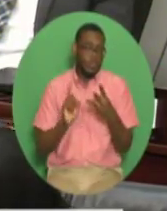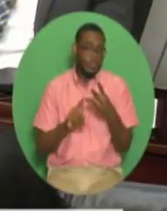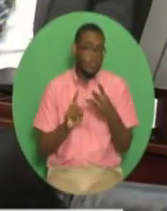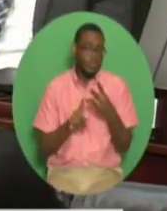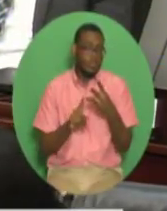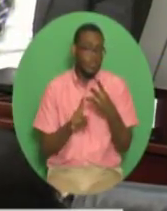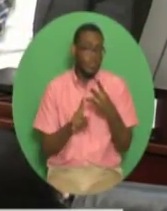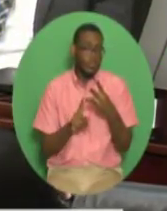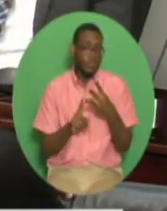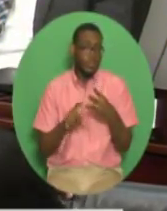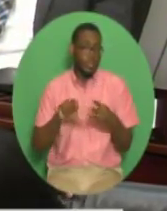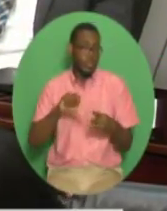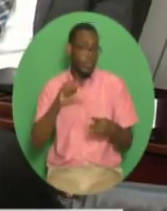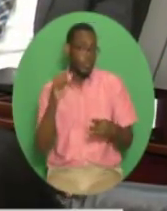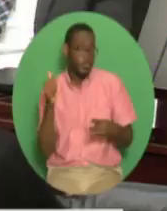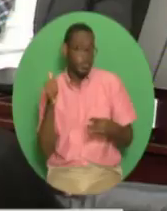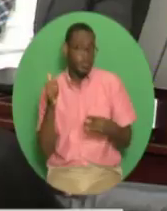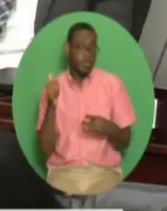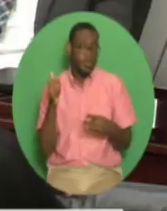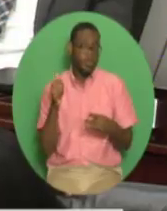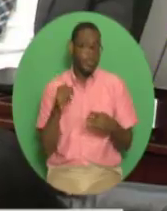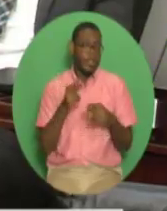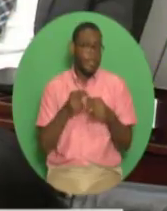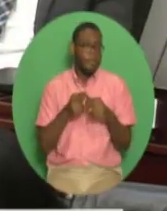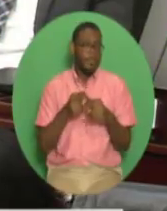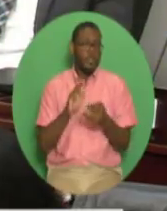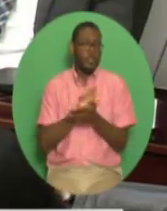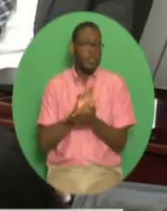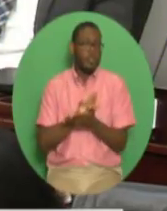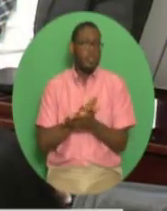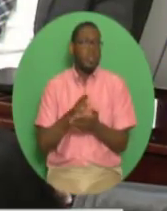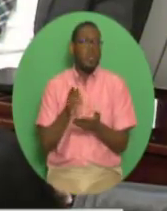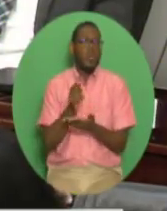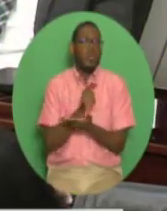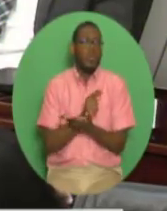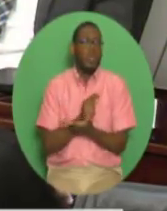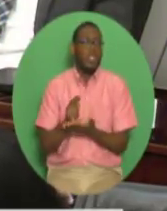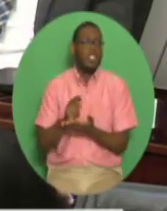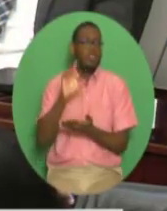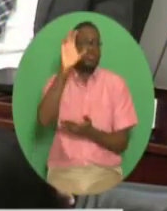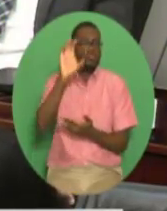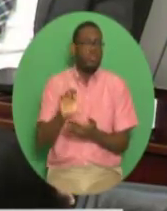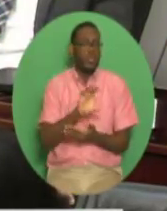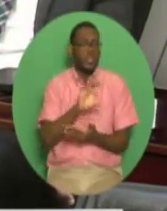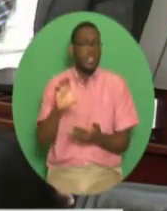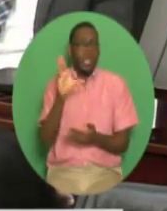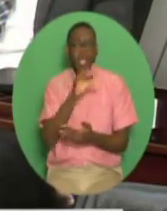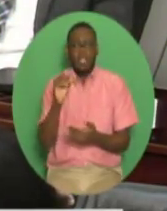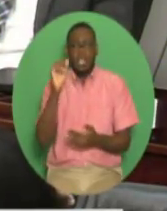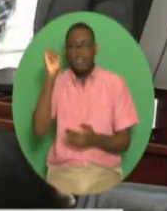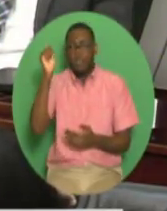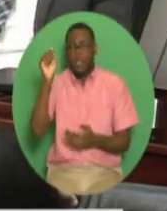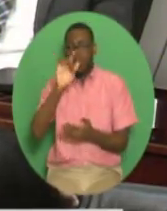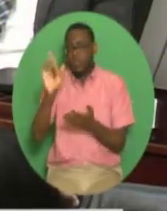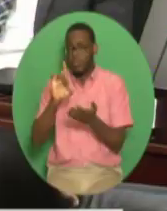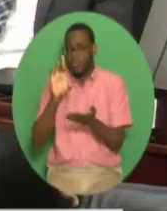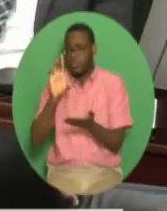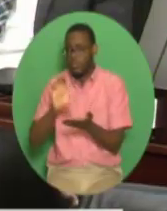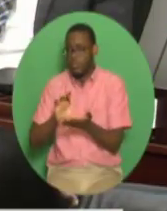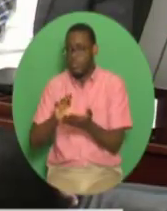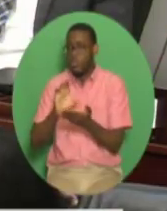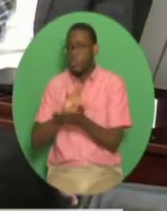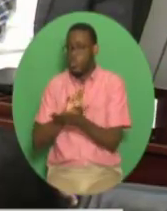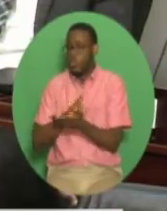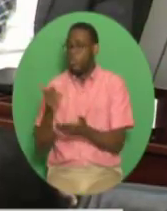Holy Cross College and the Arima Central Secondary School are 2 educational